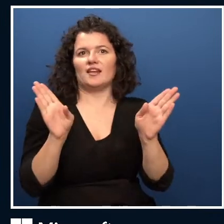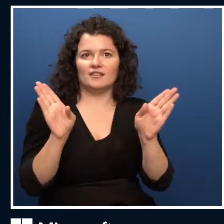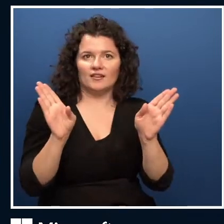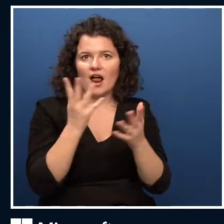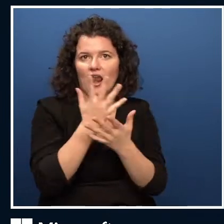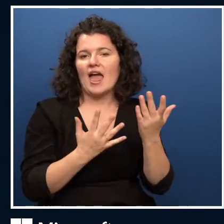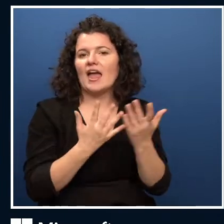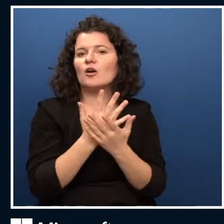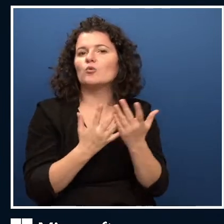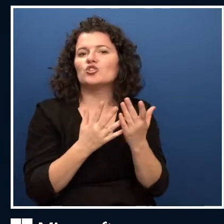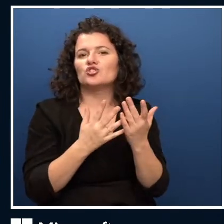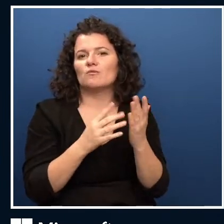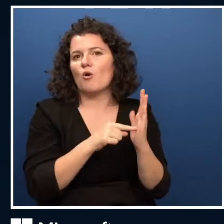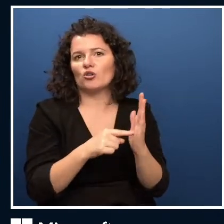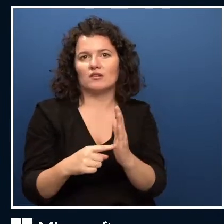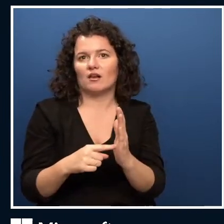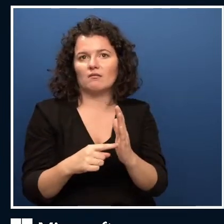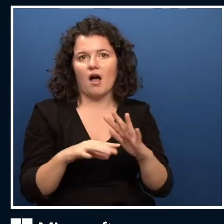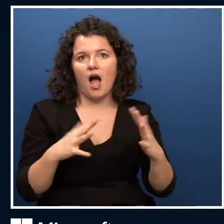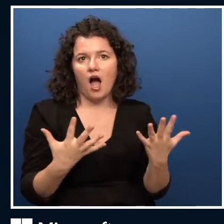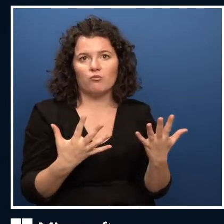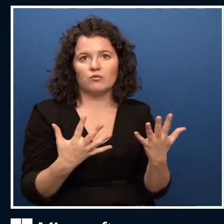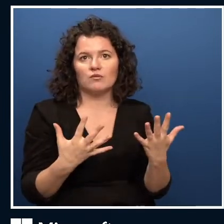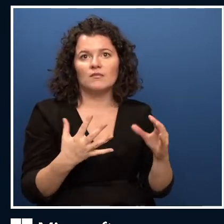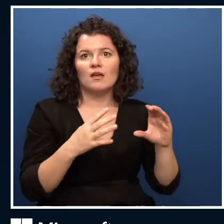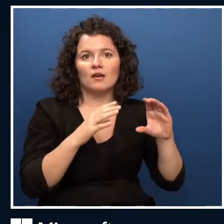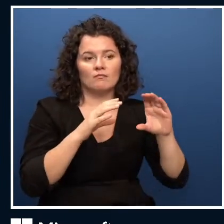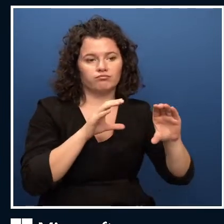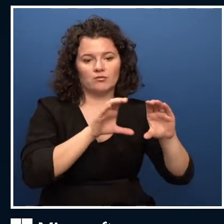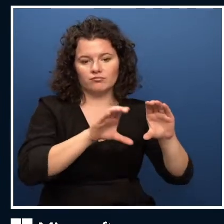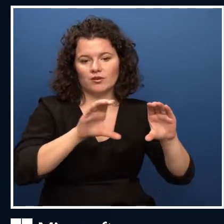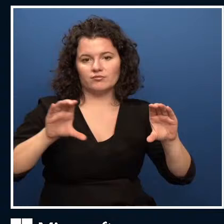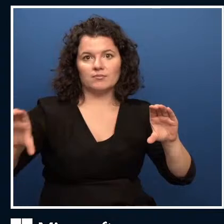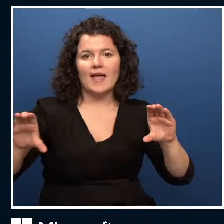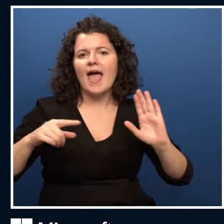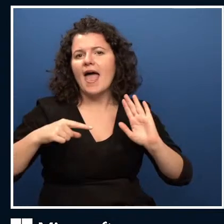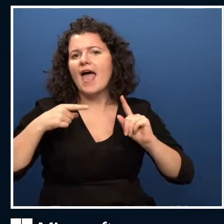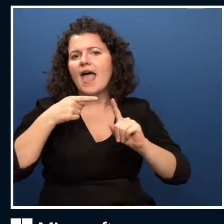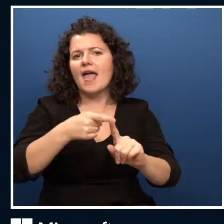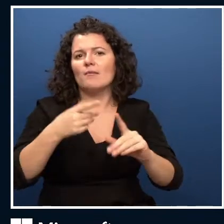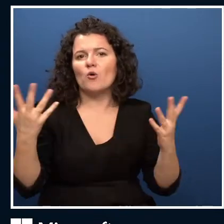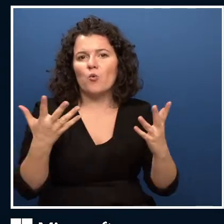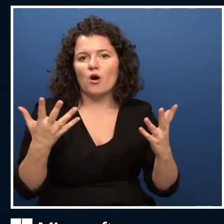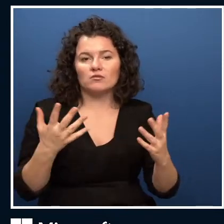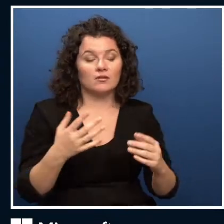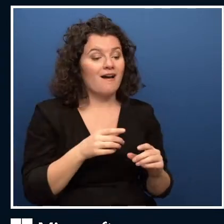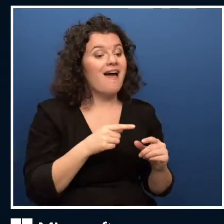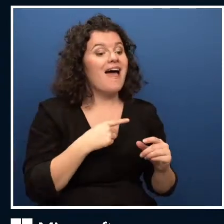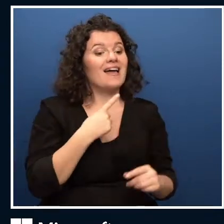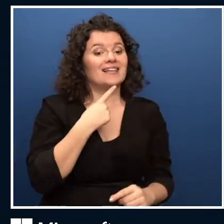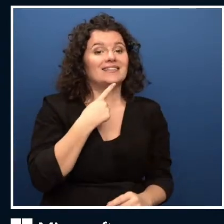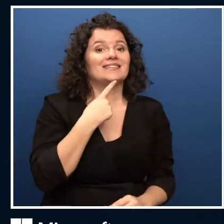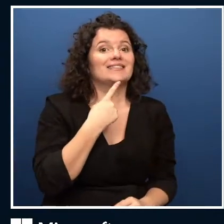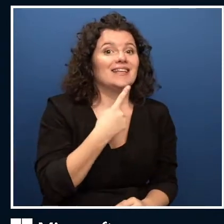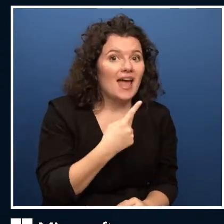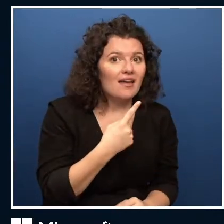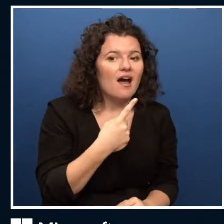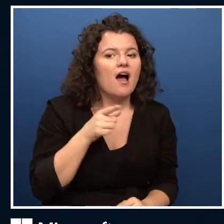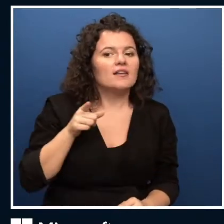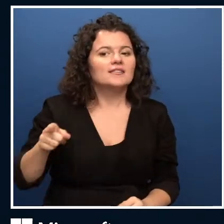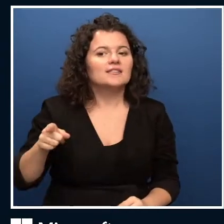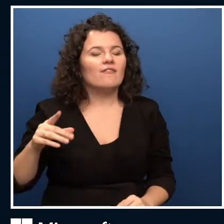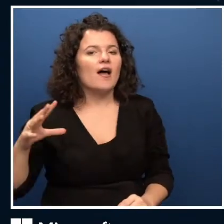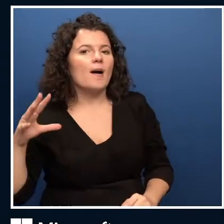just trying to predict the next token in a sentence. But surprisingly, a lot